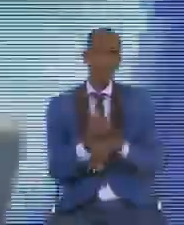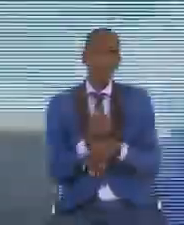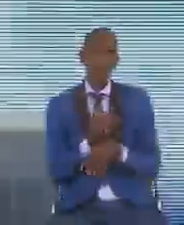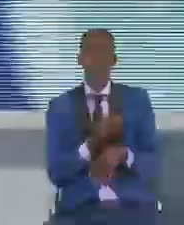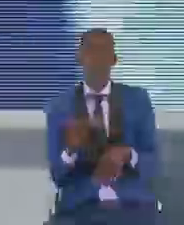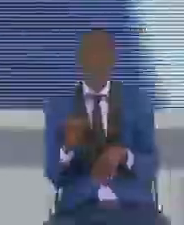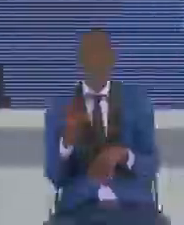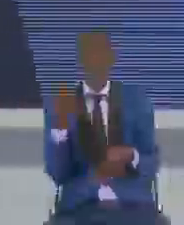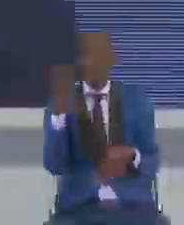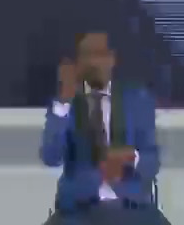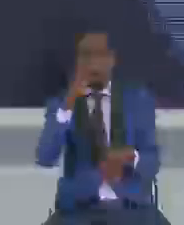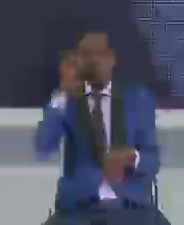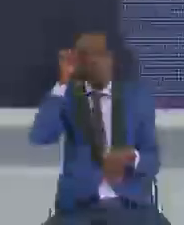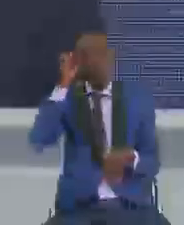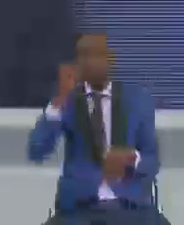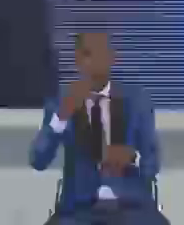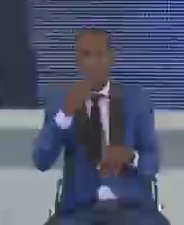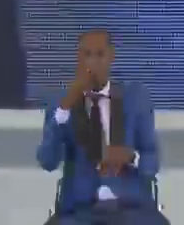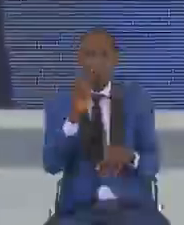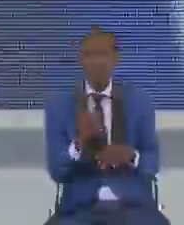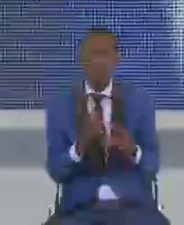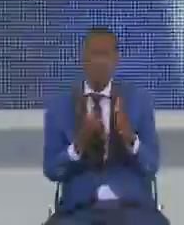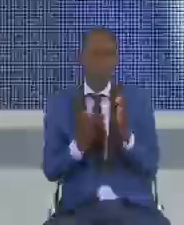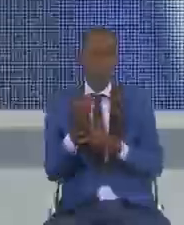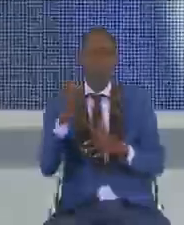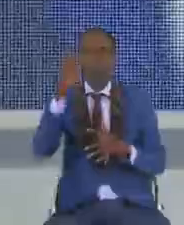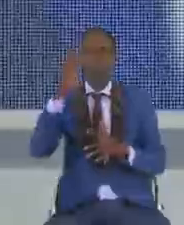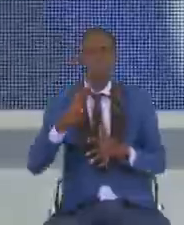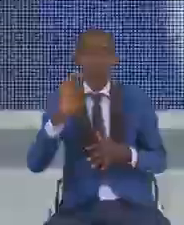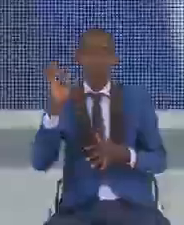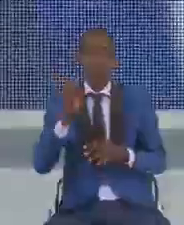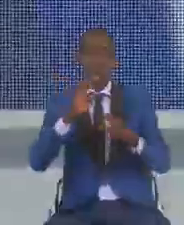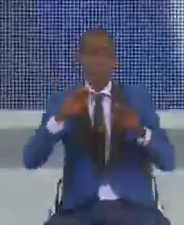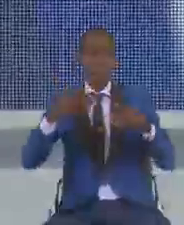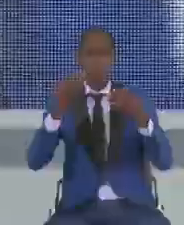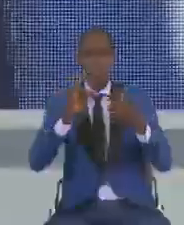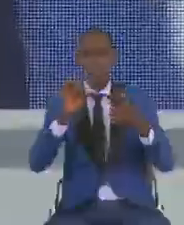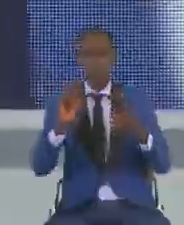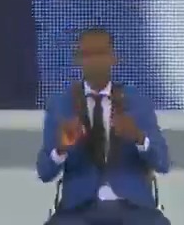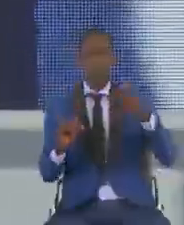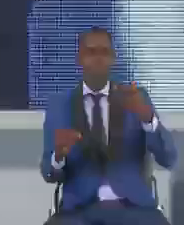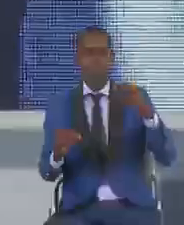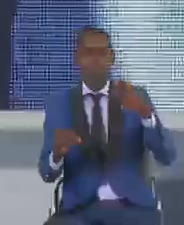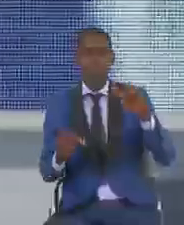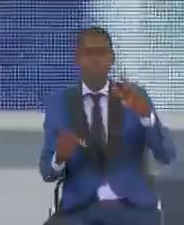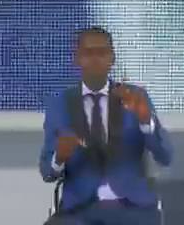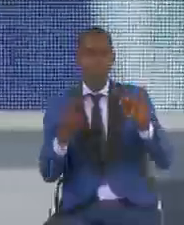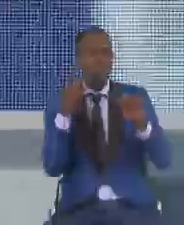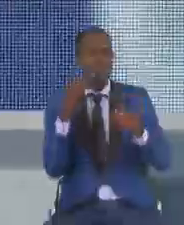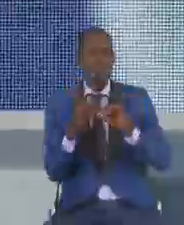his mandate through God-given grit. Look at 2